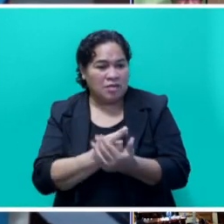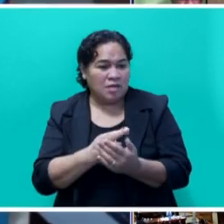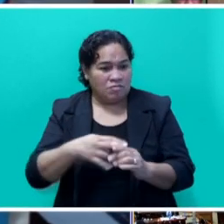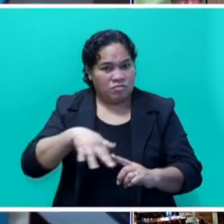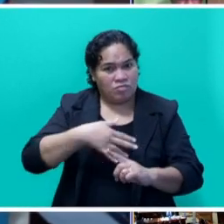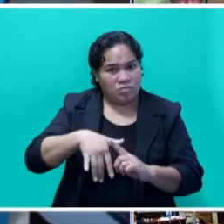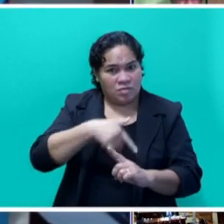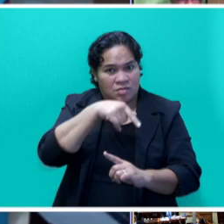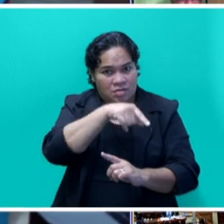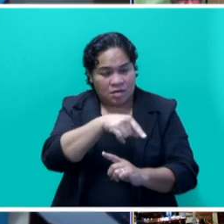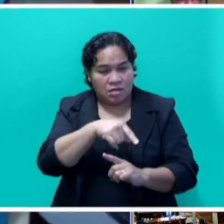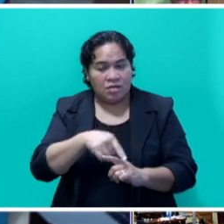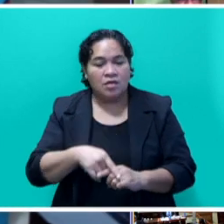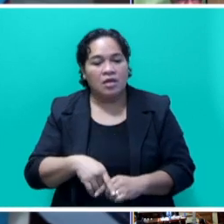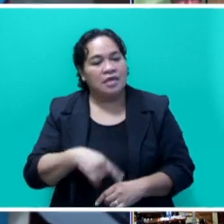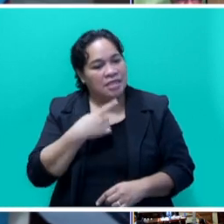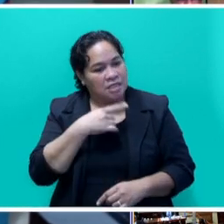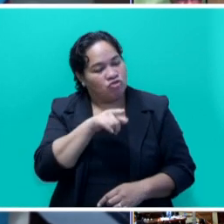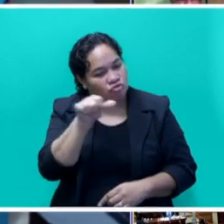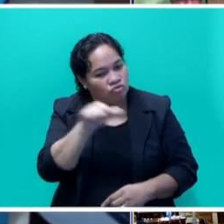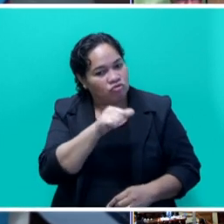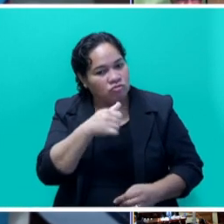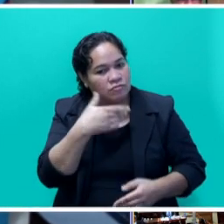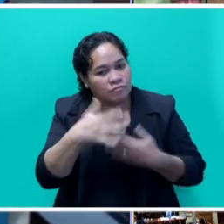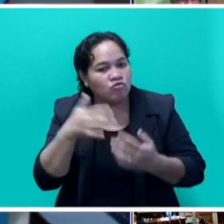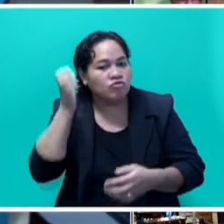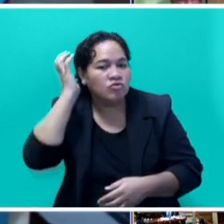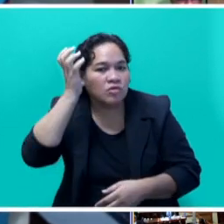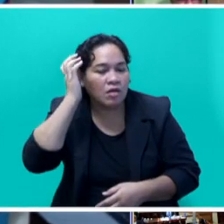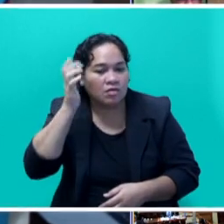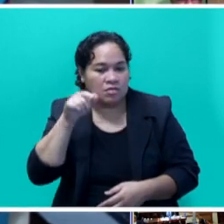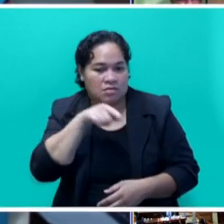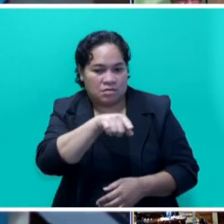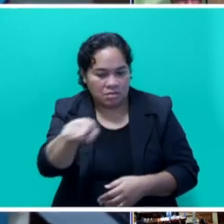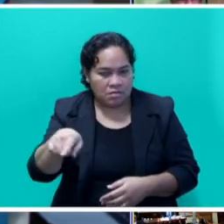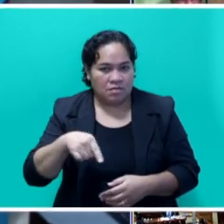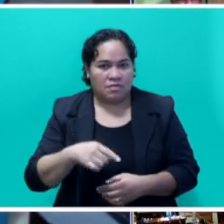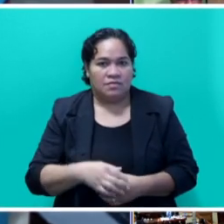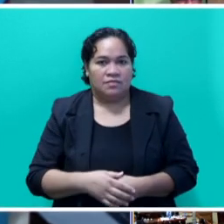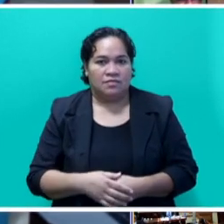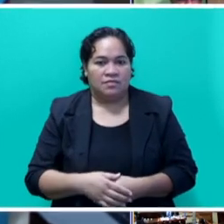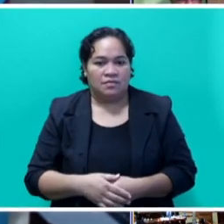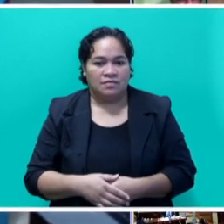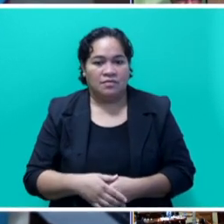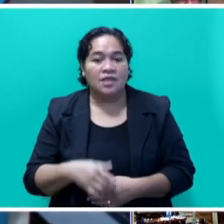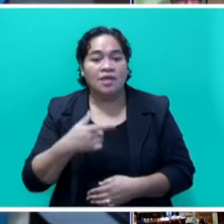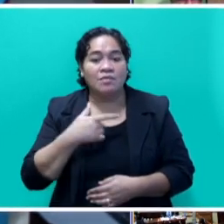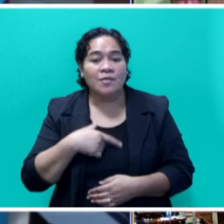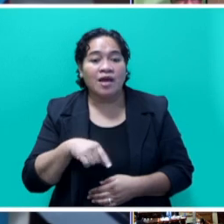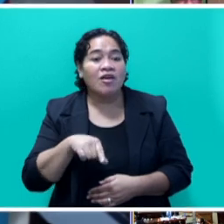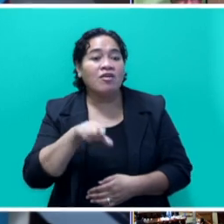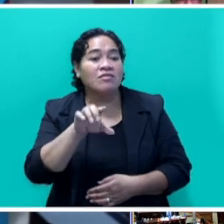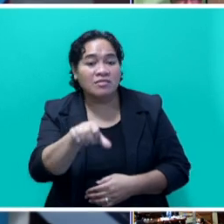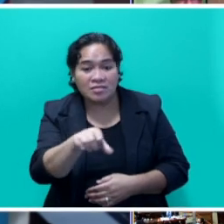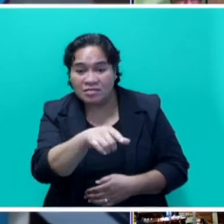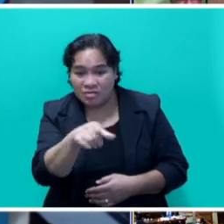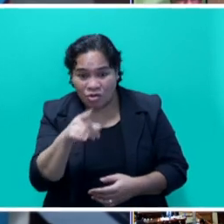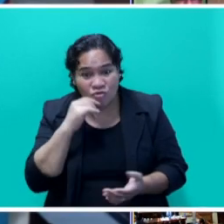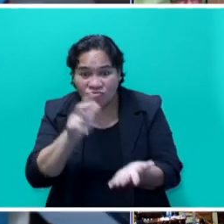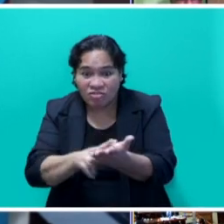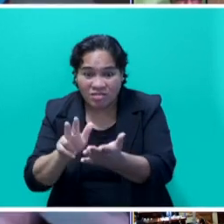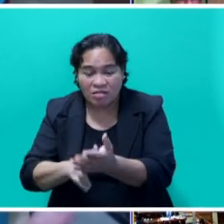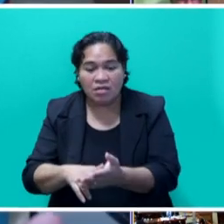you should demand an apology, because they ask you to fix your good name to a lie. You have been